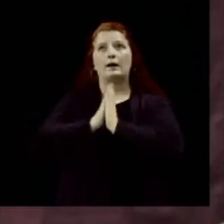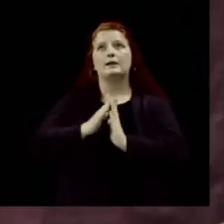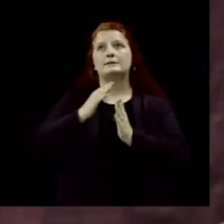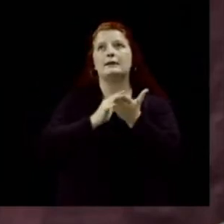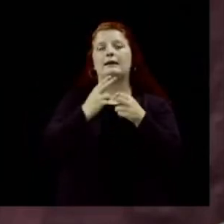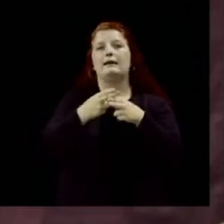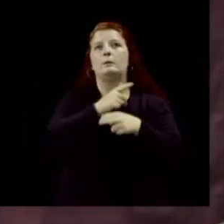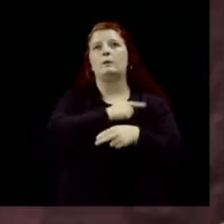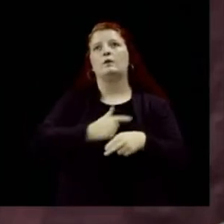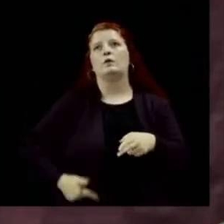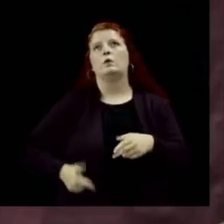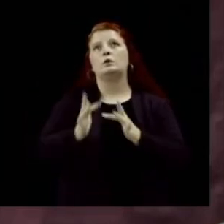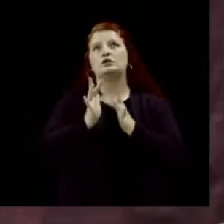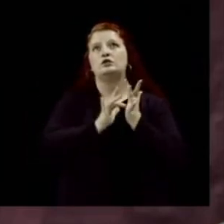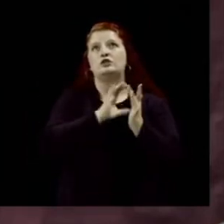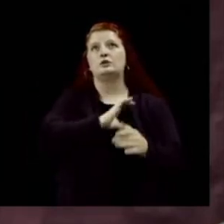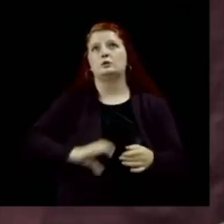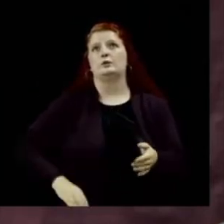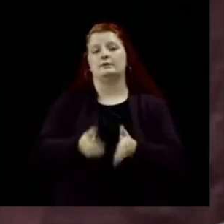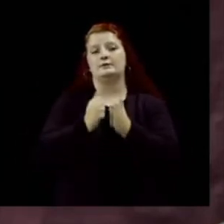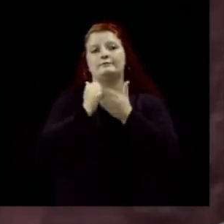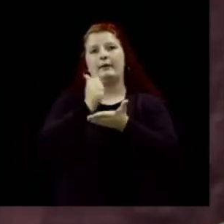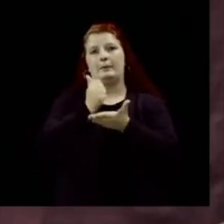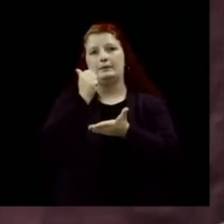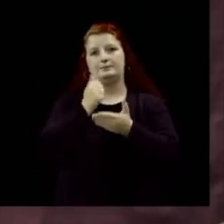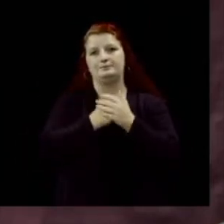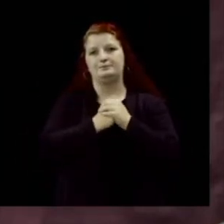Christ. Amen.